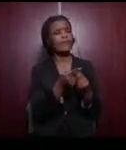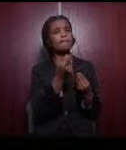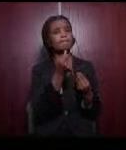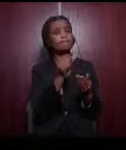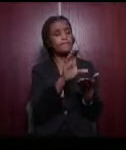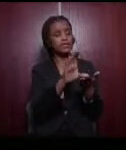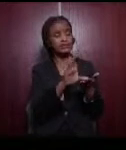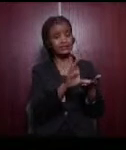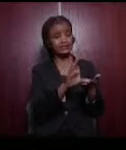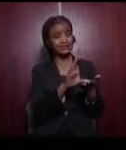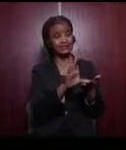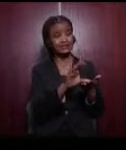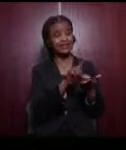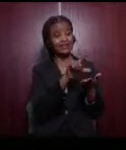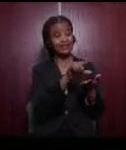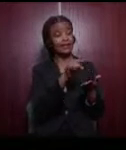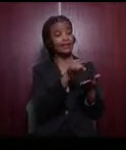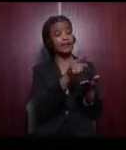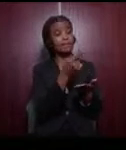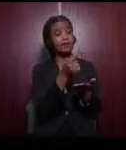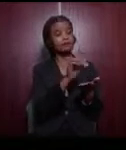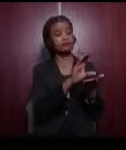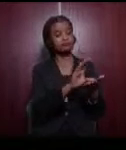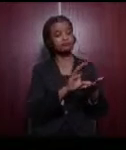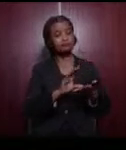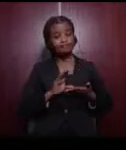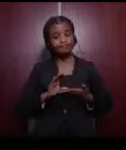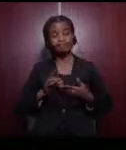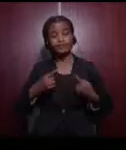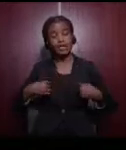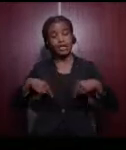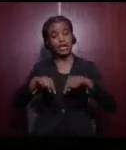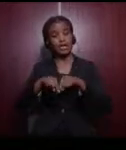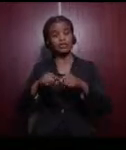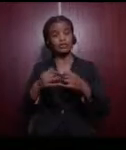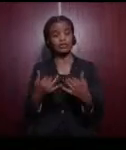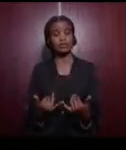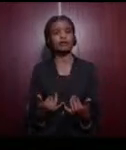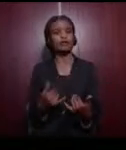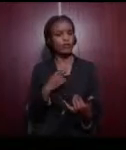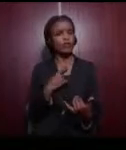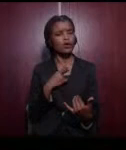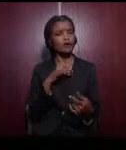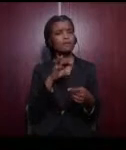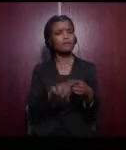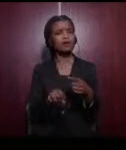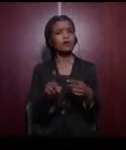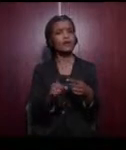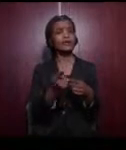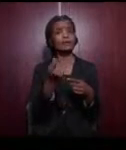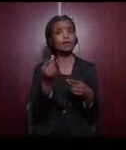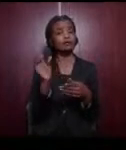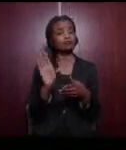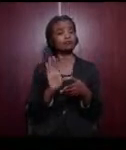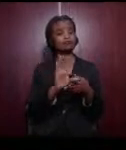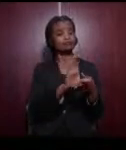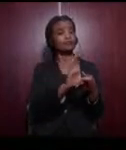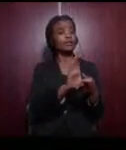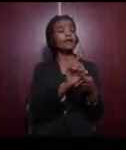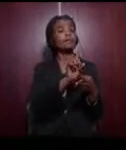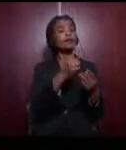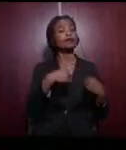Ngoba ekugcineni it ends ukuthi kena we find ukuthi kena izinto ziyaphuma, but on the lower level nothing is